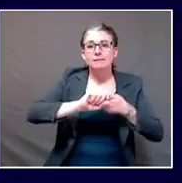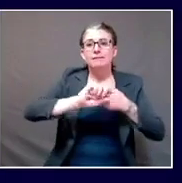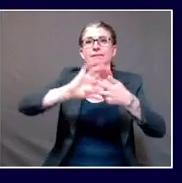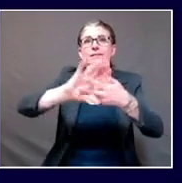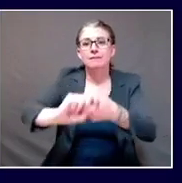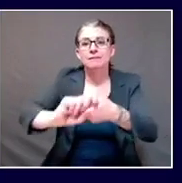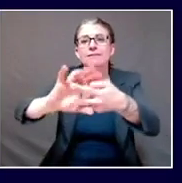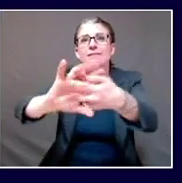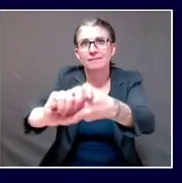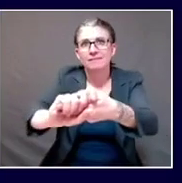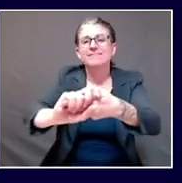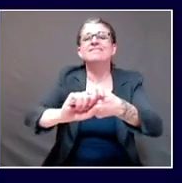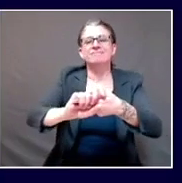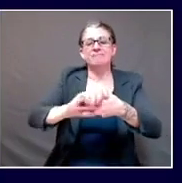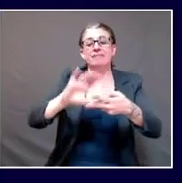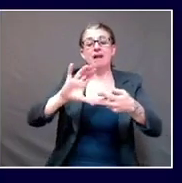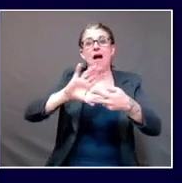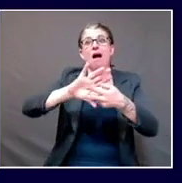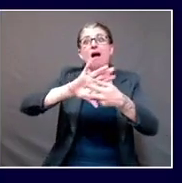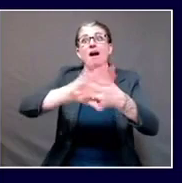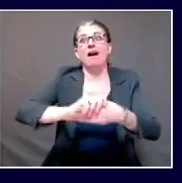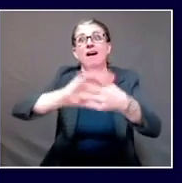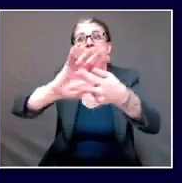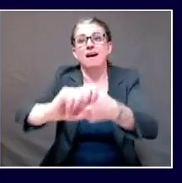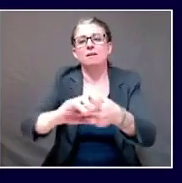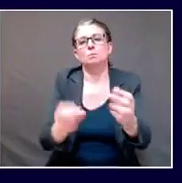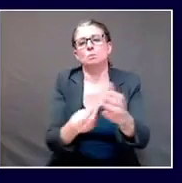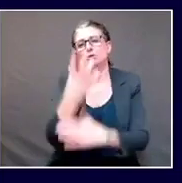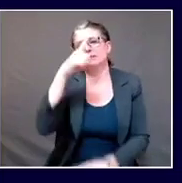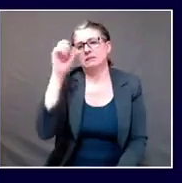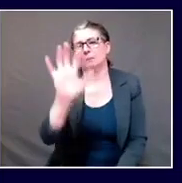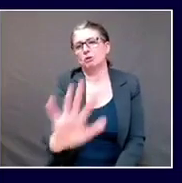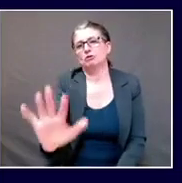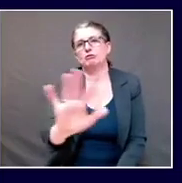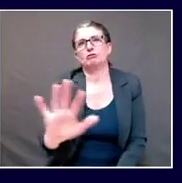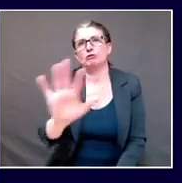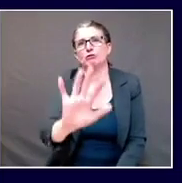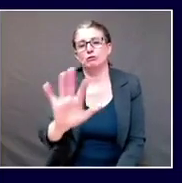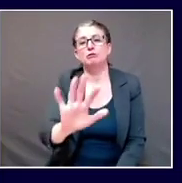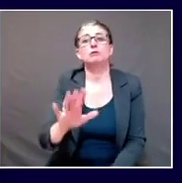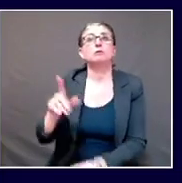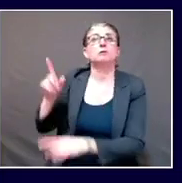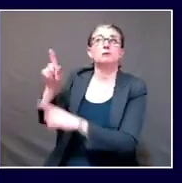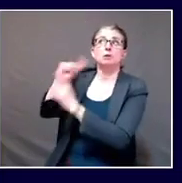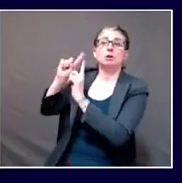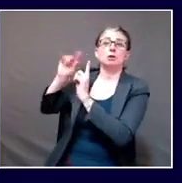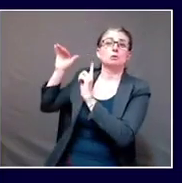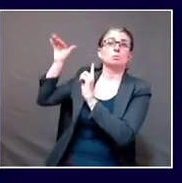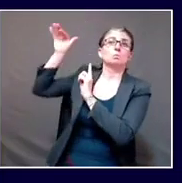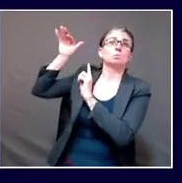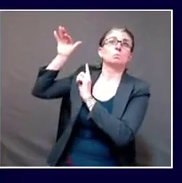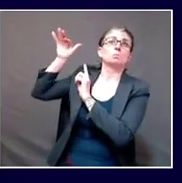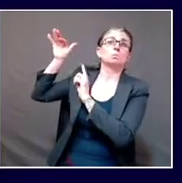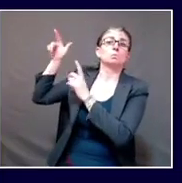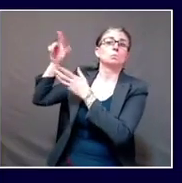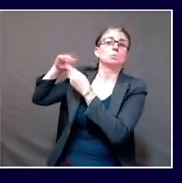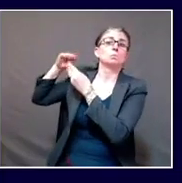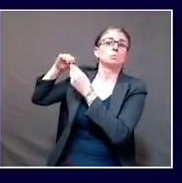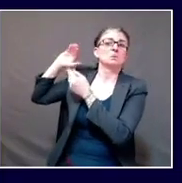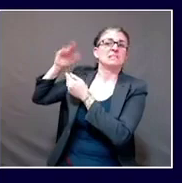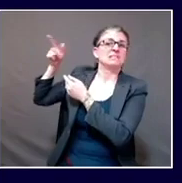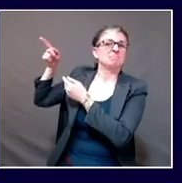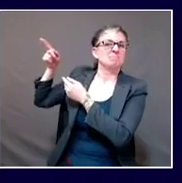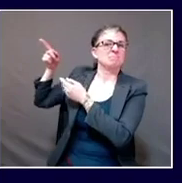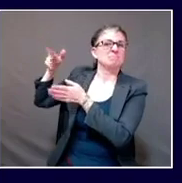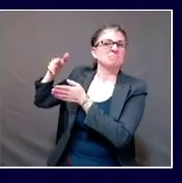have altered or been a part of what the window is. I will tell you that the window that we've been given has been relatively within that